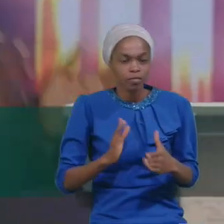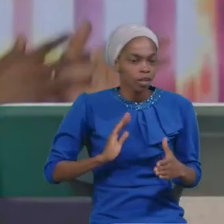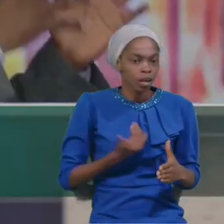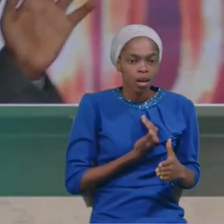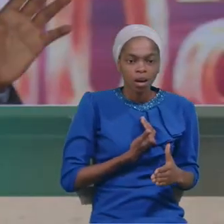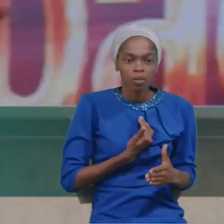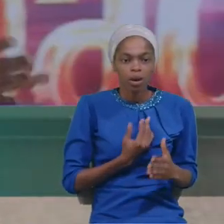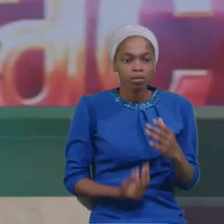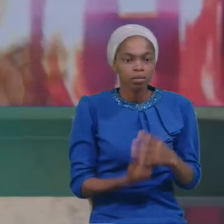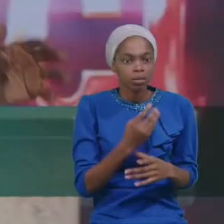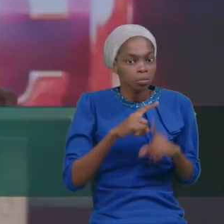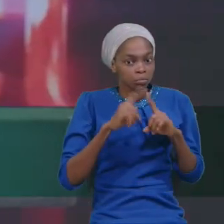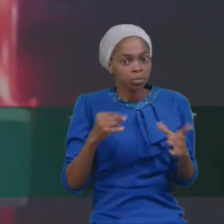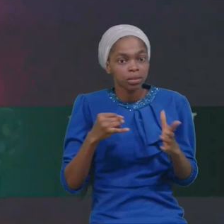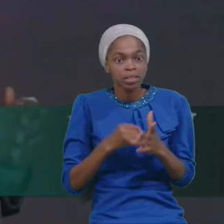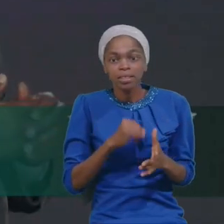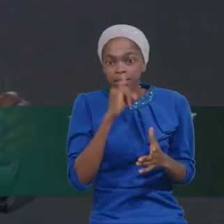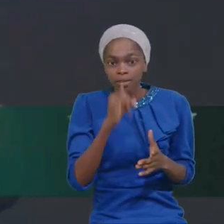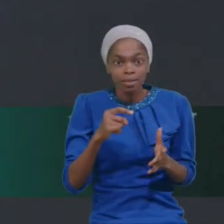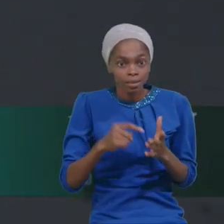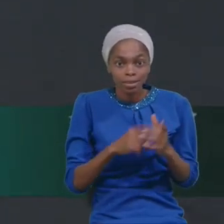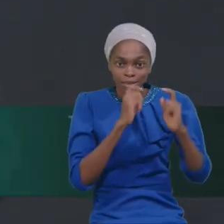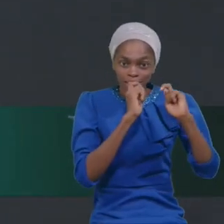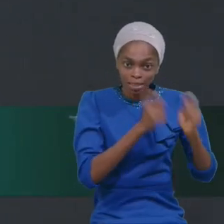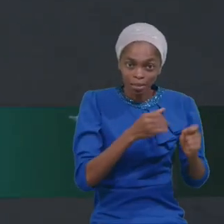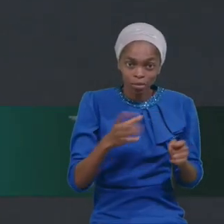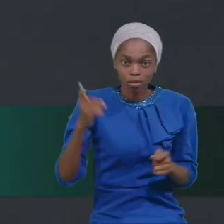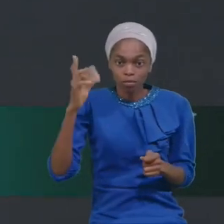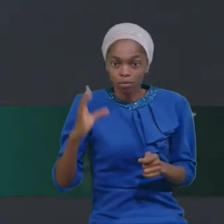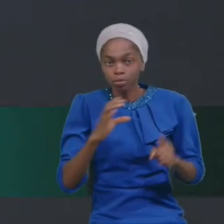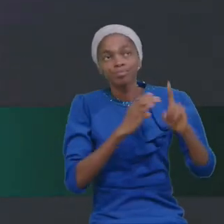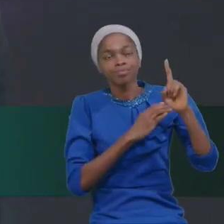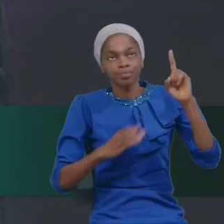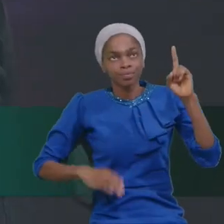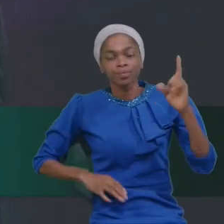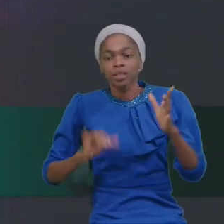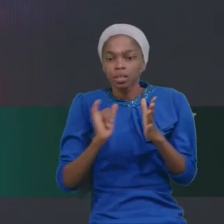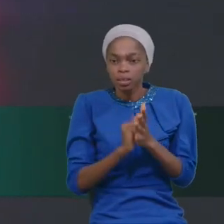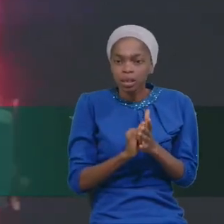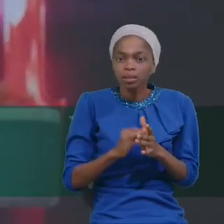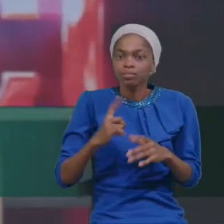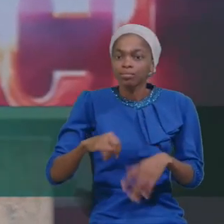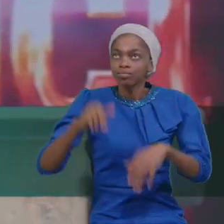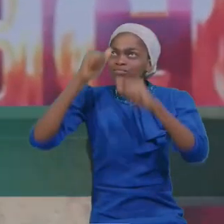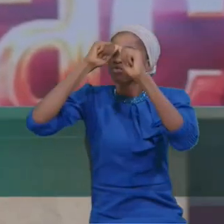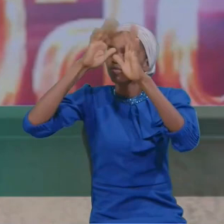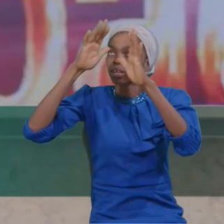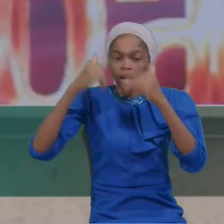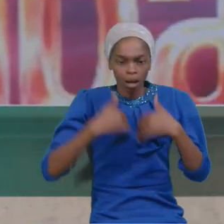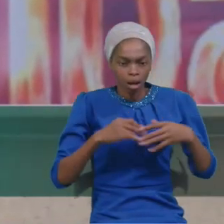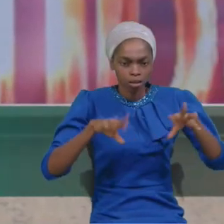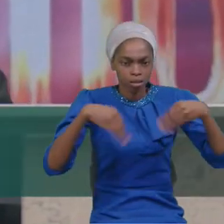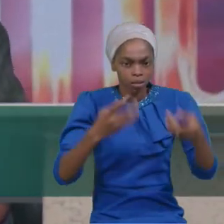the Father has given unto us. And in that gift, there is